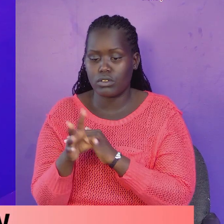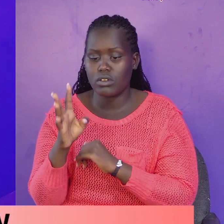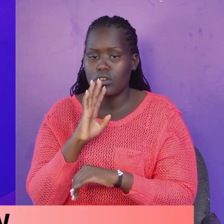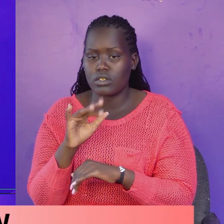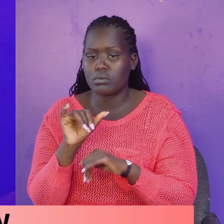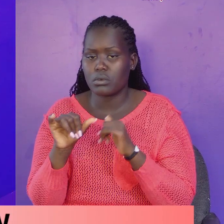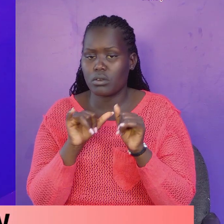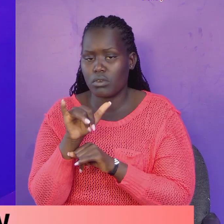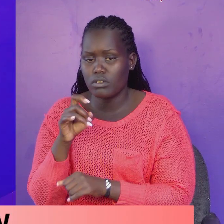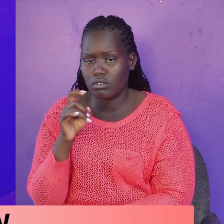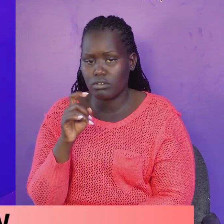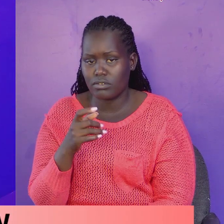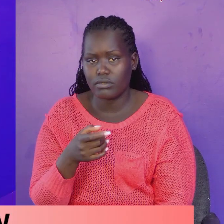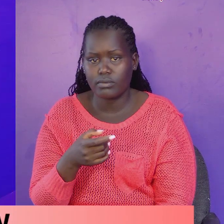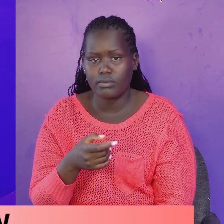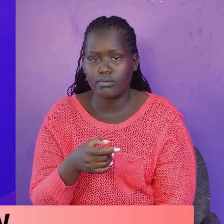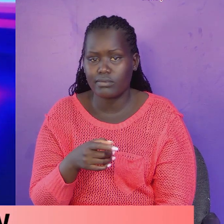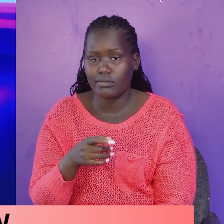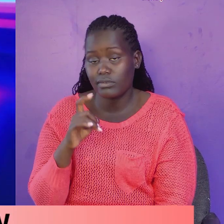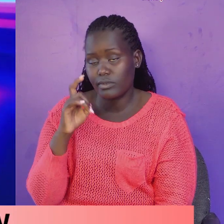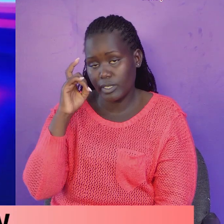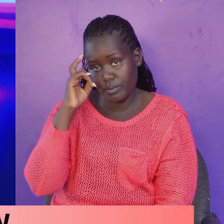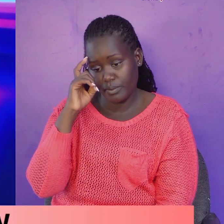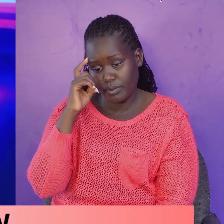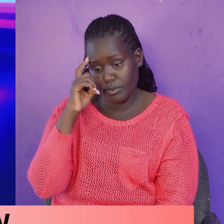I think he got